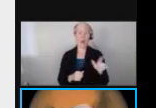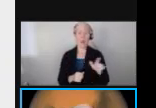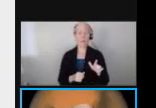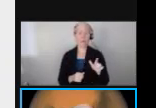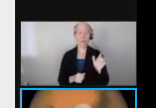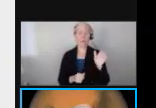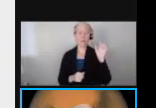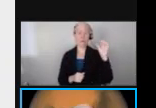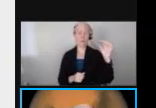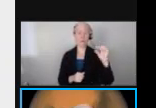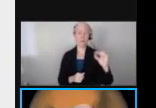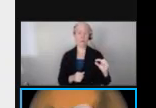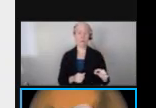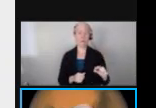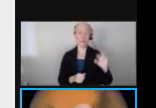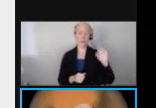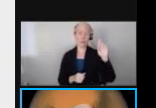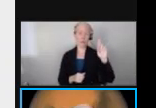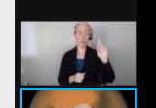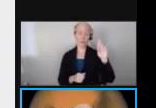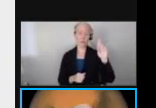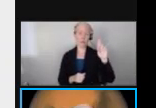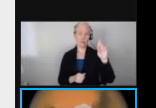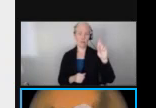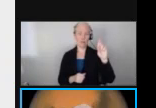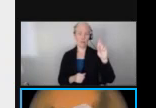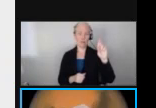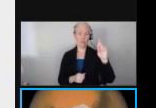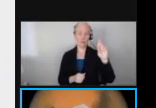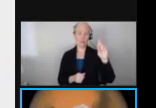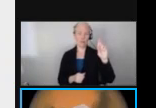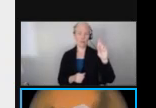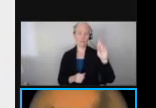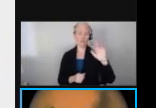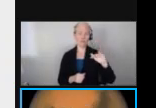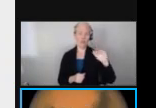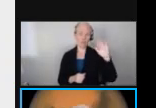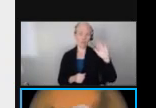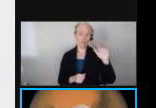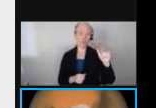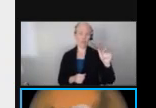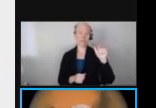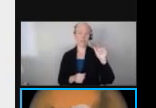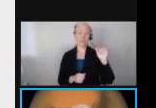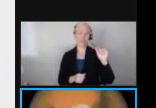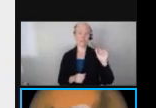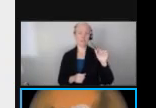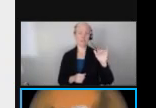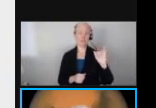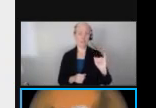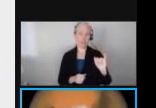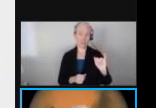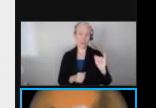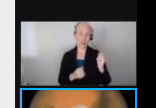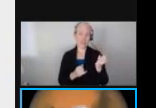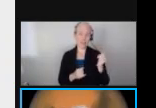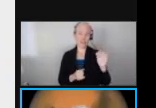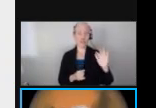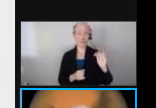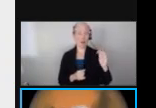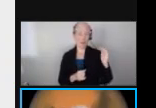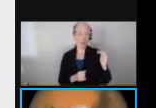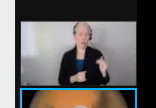distance from Earth, isolation, etc. And we organize the risks by those hazards, as you heard from Sharmi. Now, these